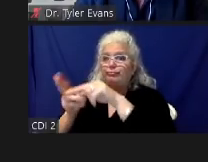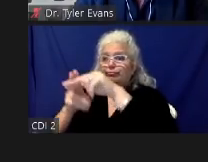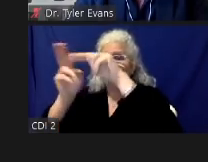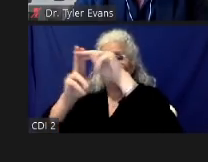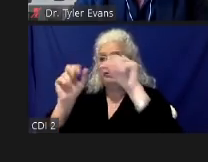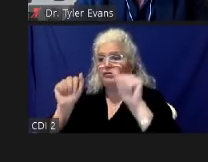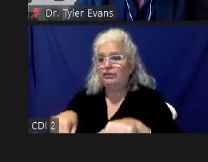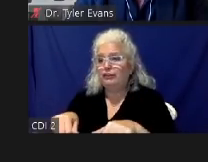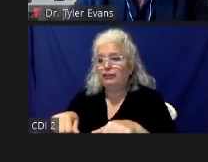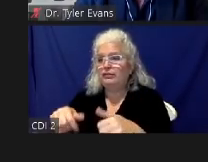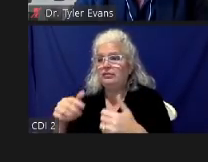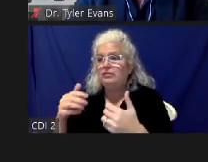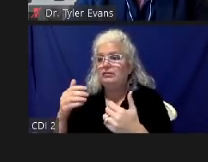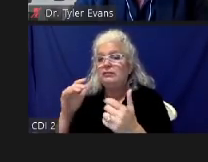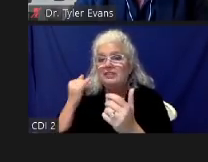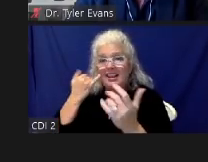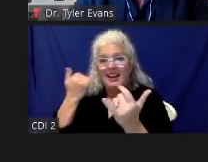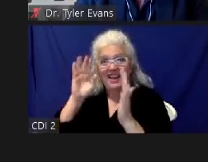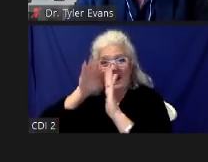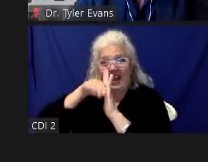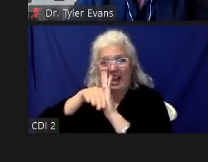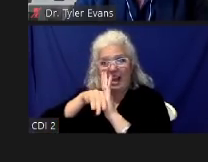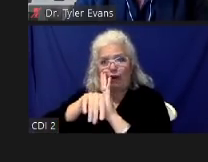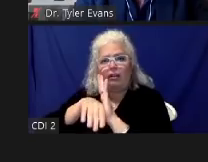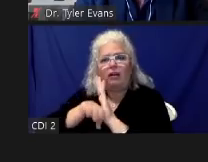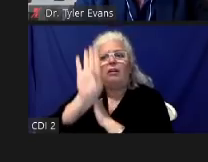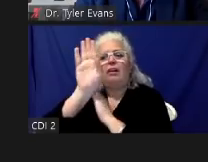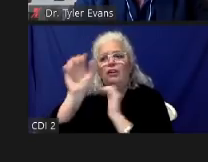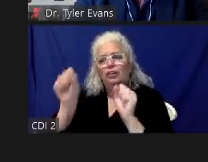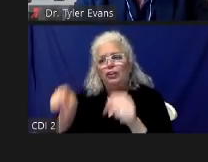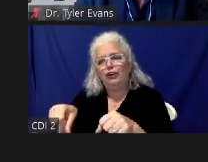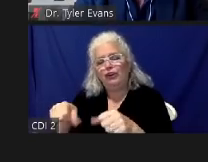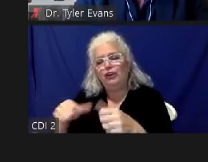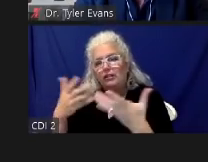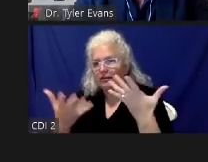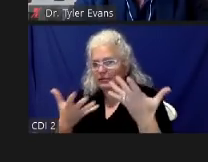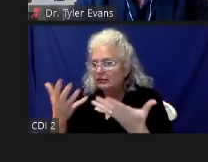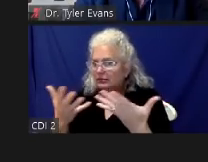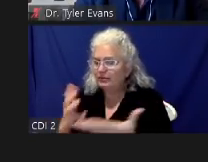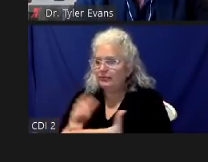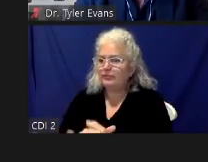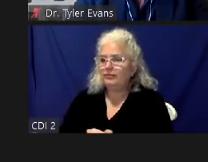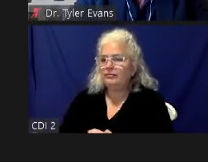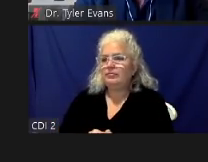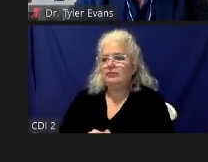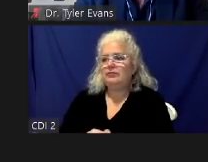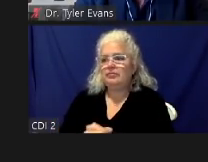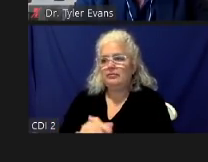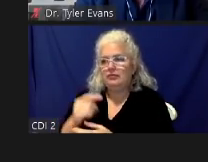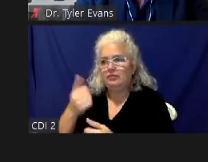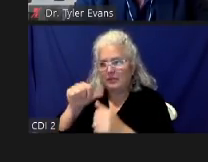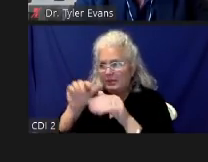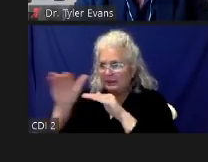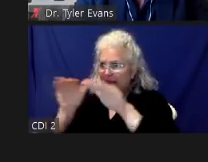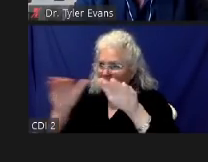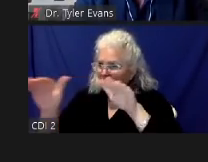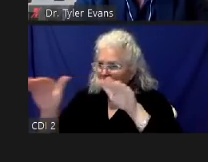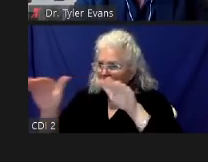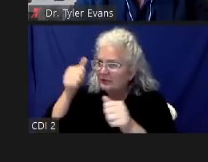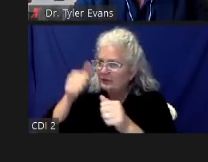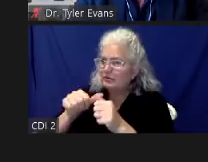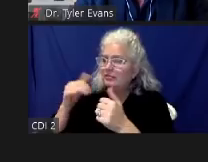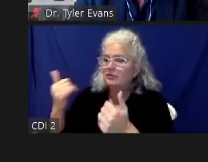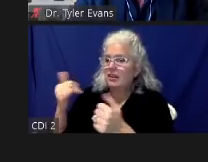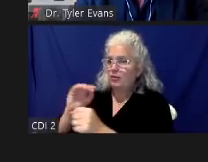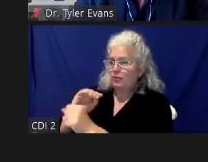variants, there may be risk of strains that are increased infectivity, and we need to be even more on our A game in terms of socially